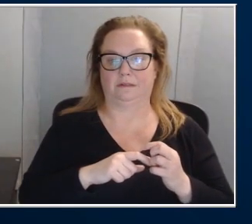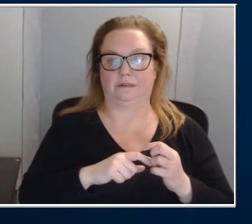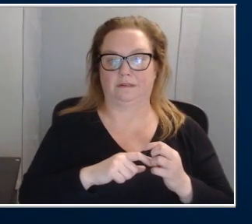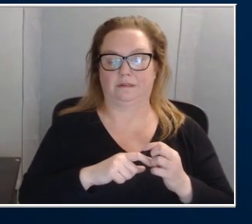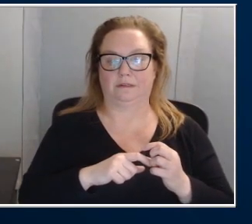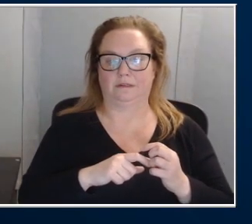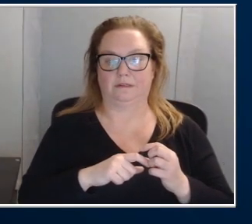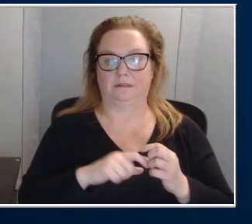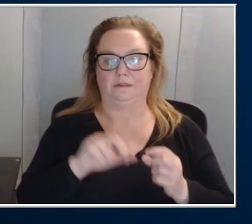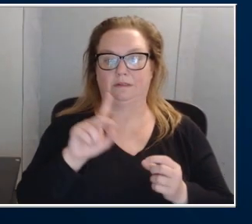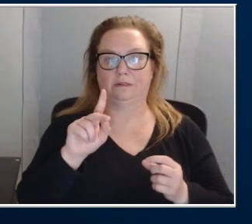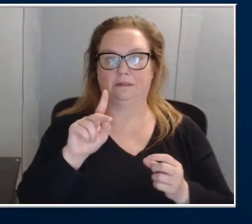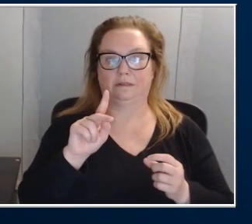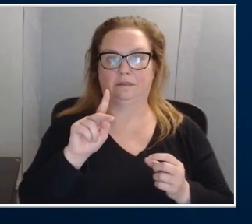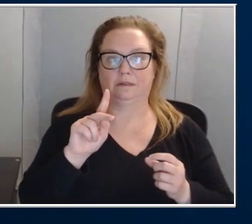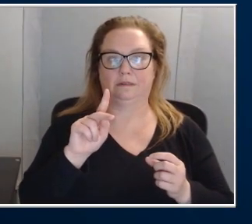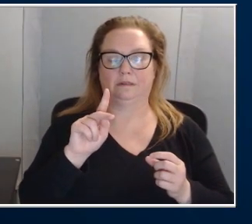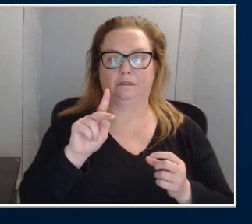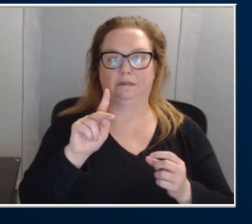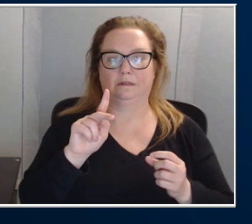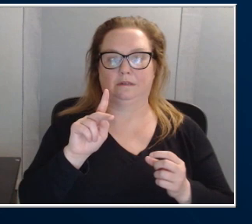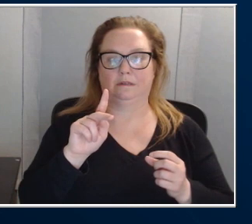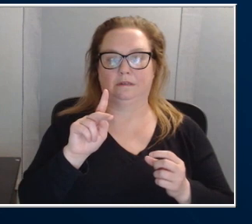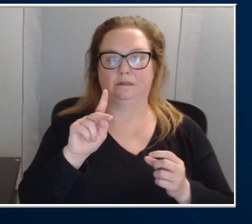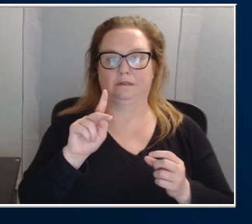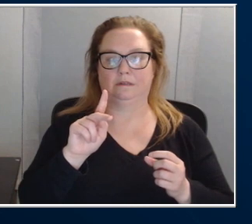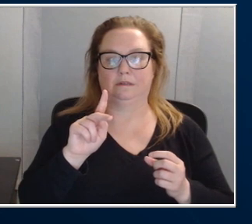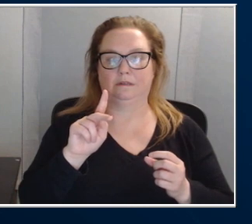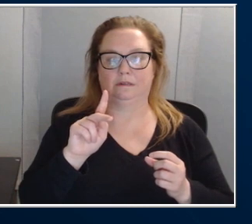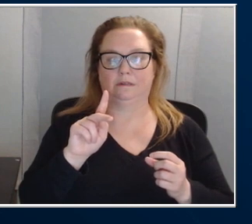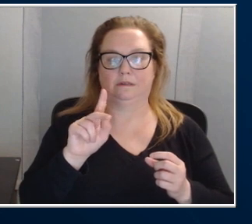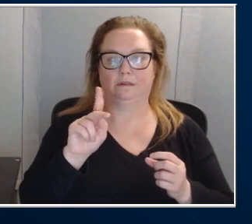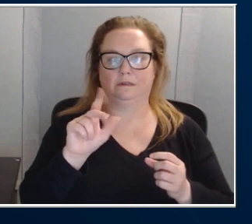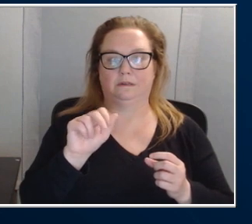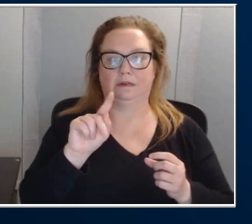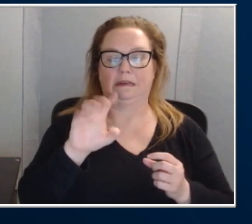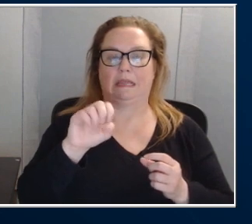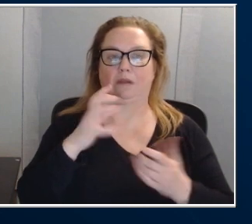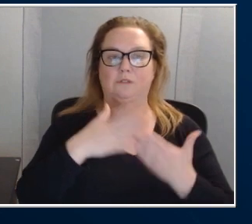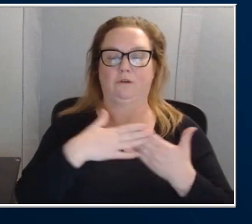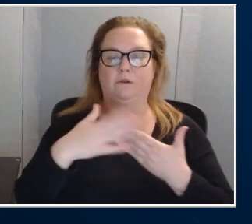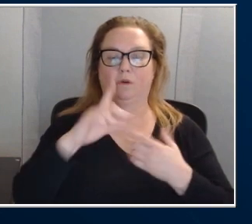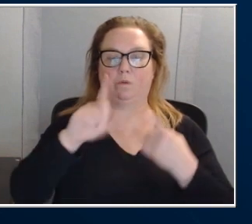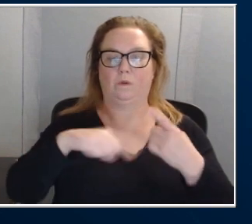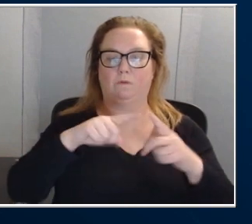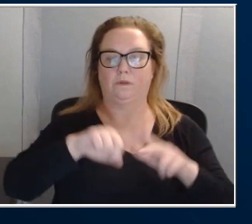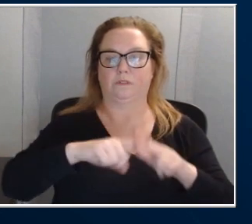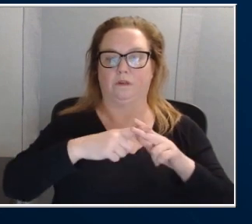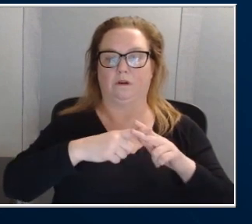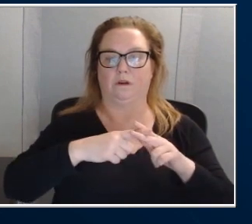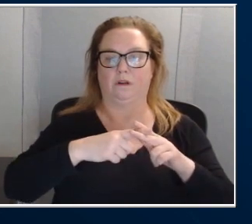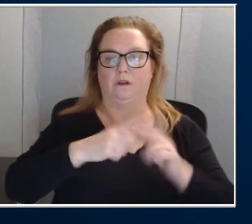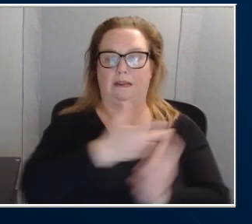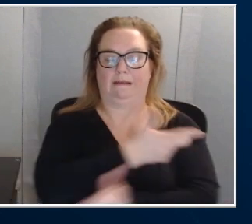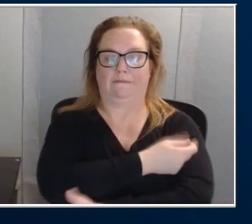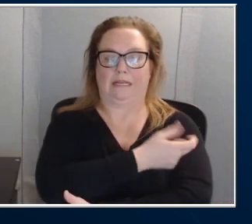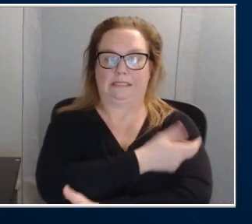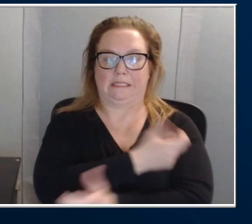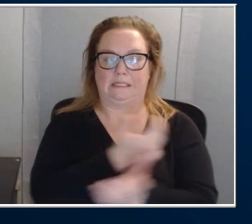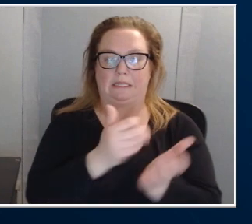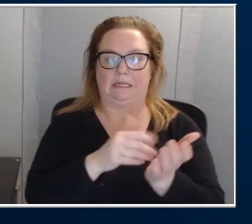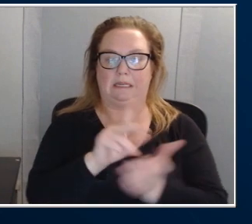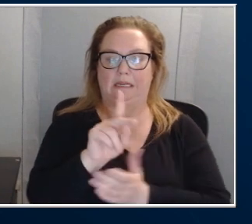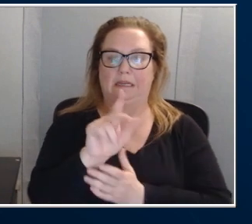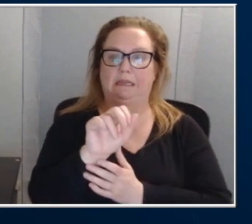So Katie It's wants to know, unanimous looking on this side, forward, bad idea. Go ahead. when will we start another round of vaccines? Katie would like to